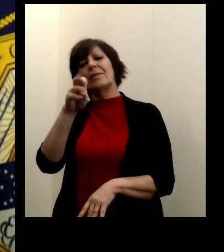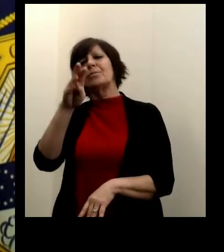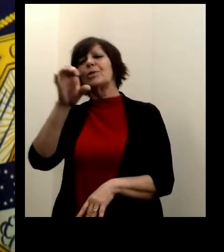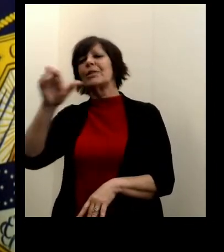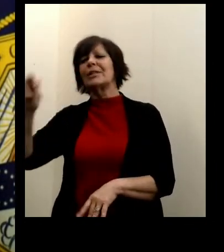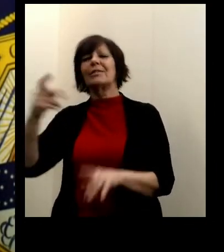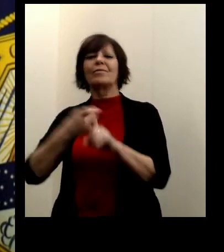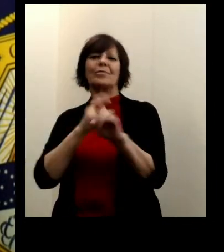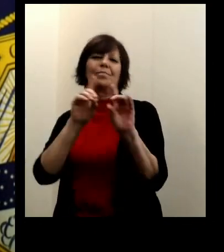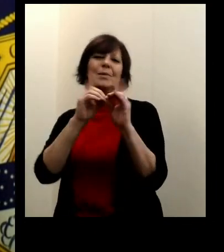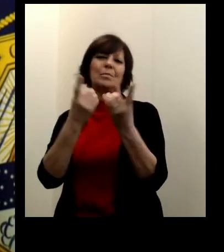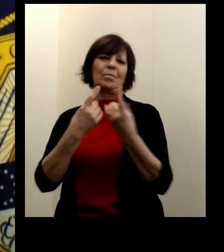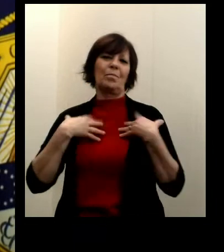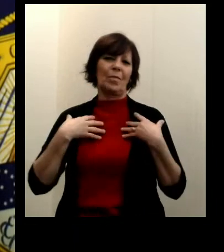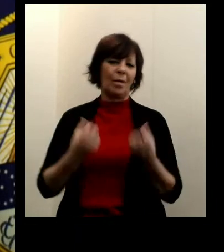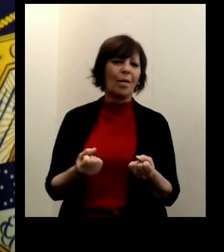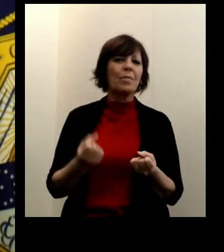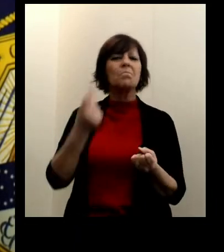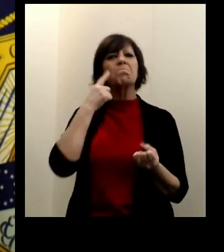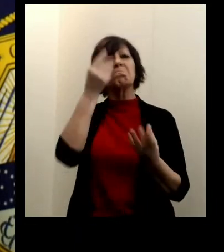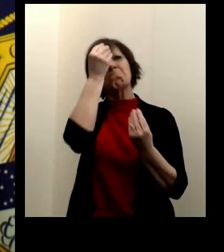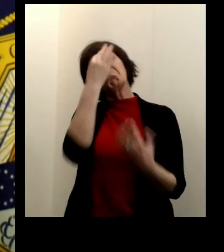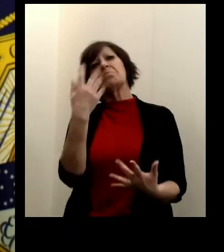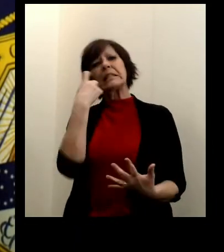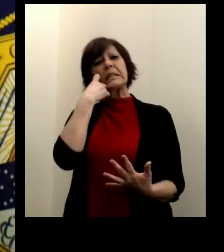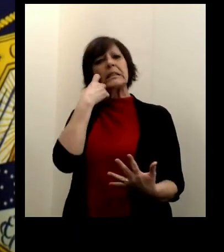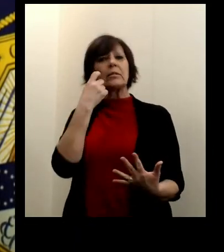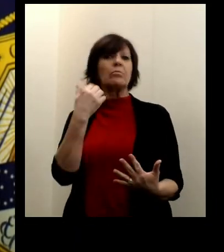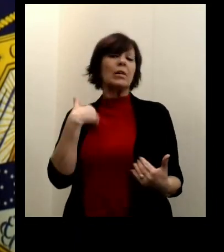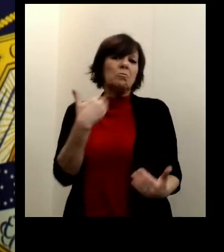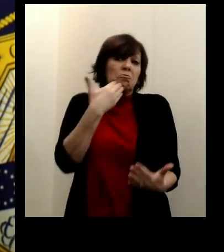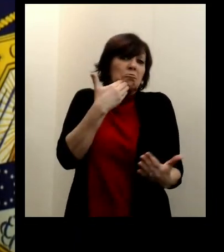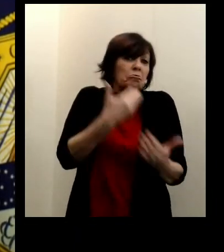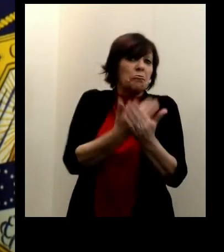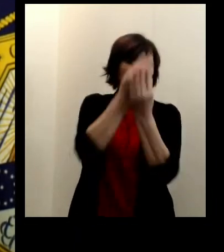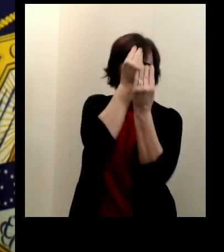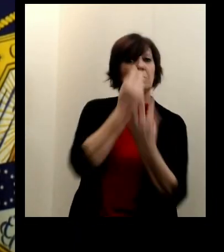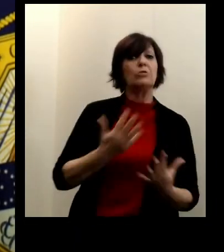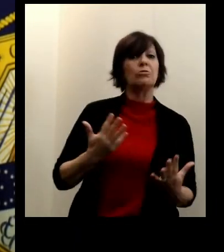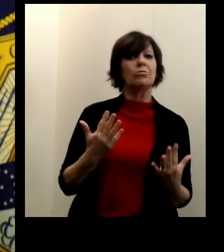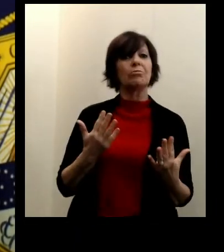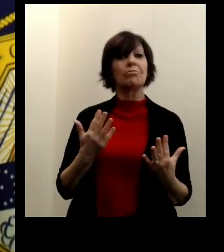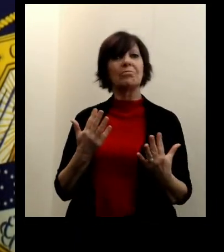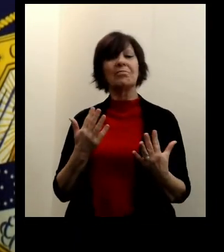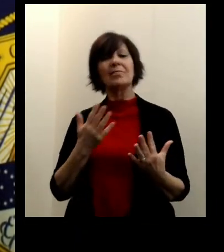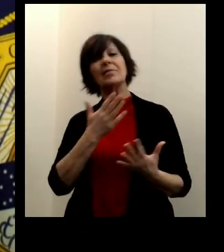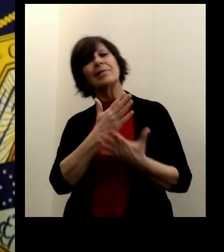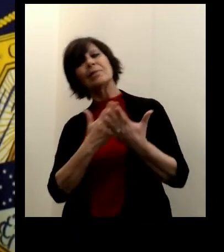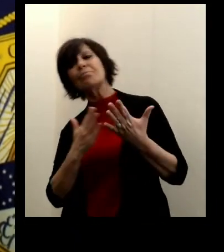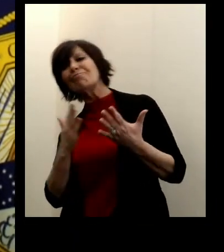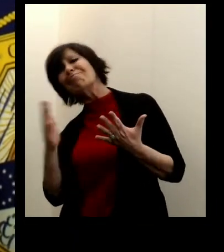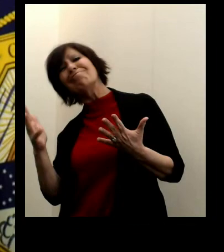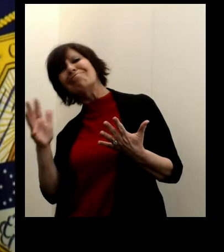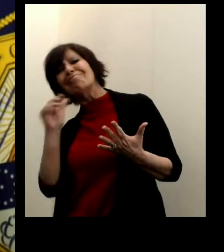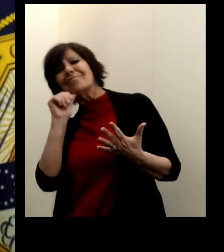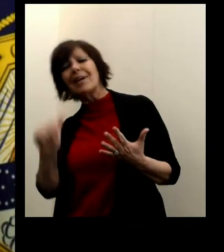the latest on what is happening with regards to COVID-19. Have some good information to share and some not so great information to